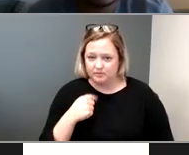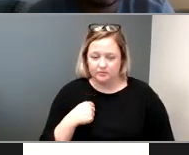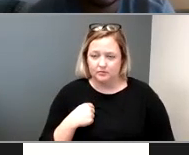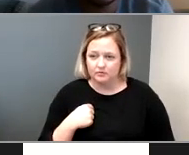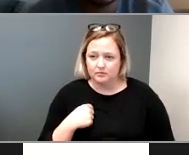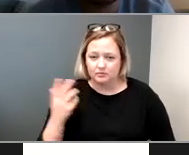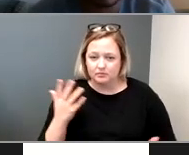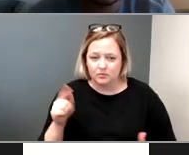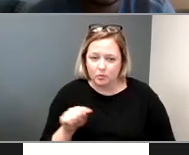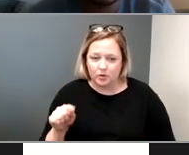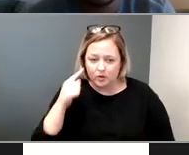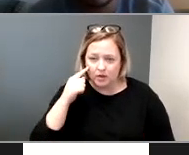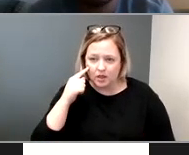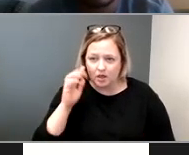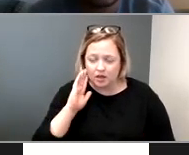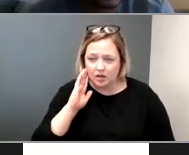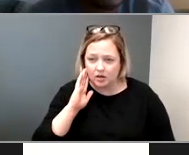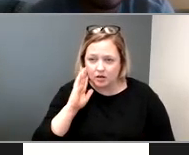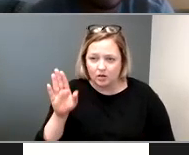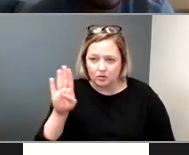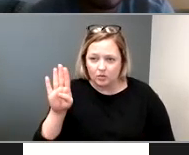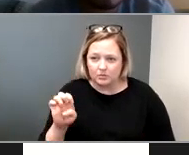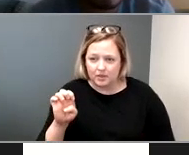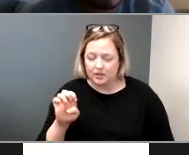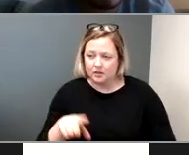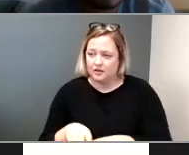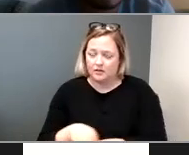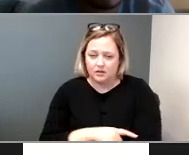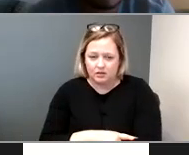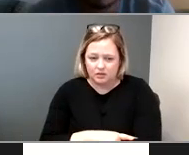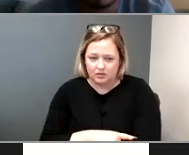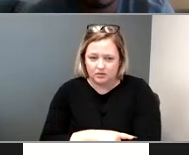do you guys think would be the bounds for log n factorial?